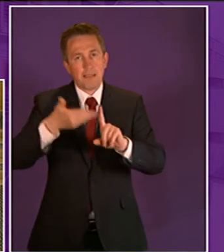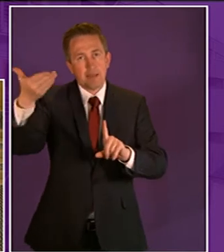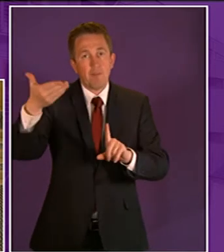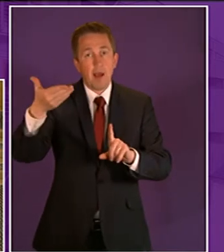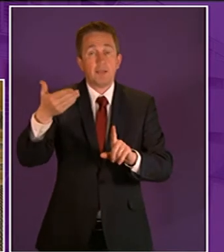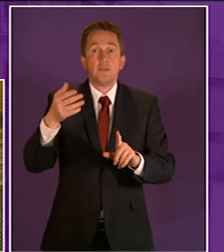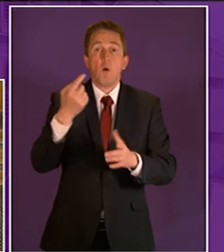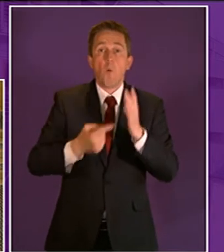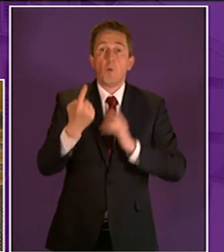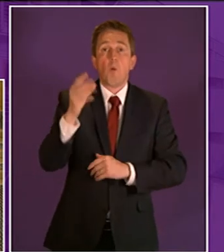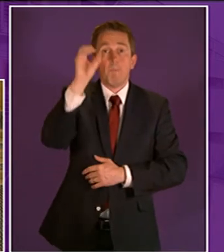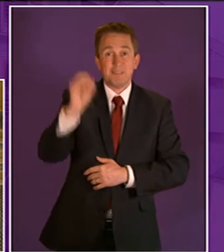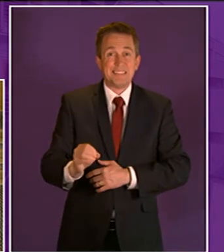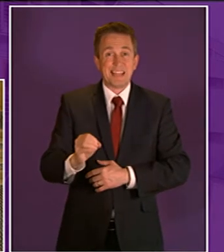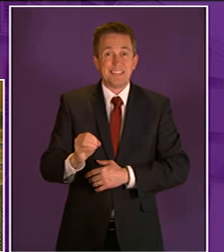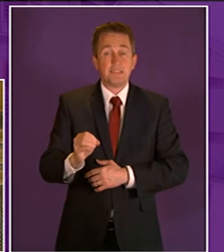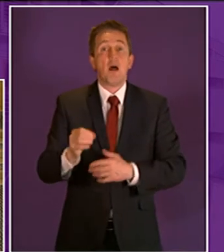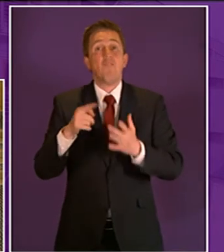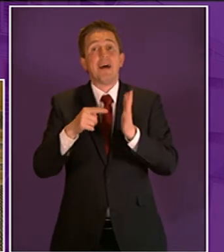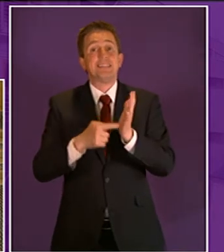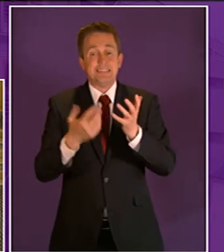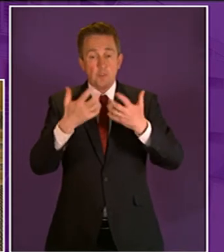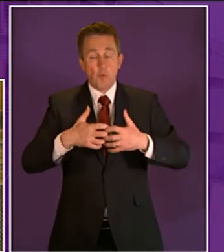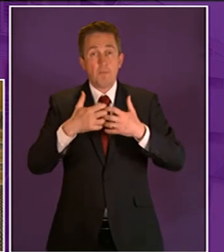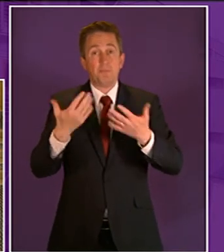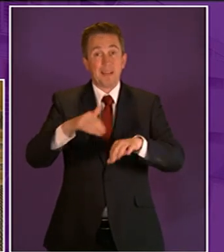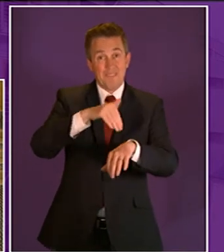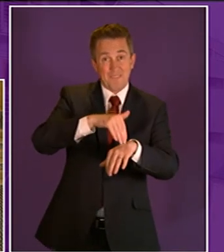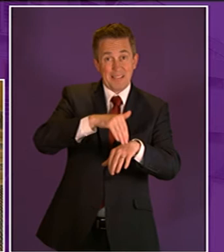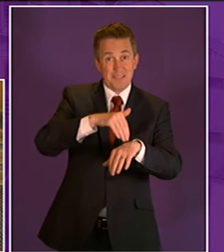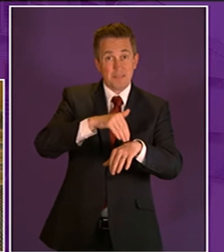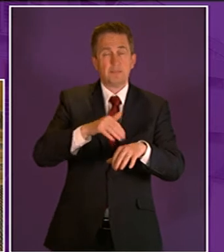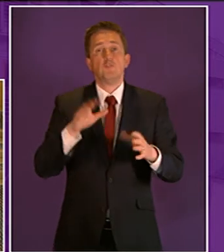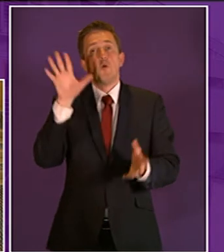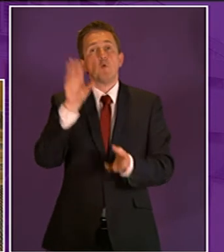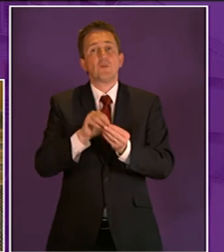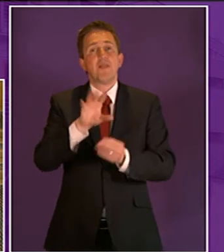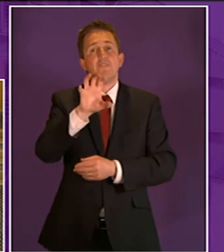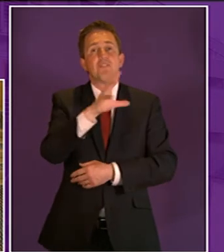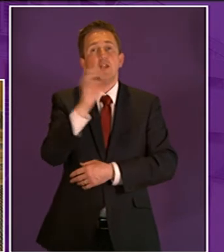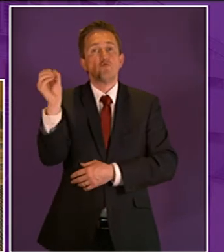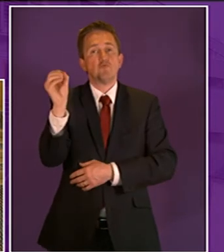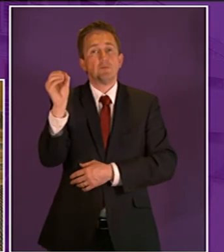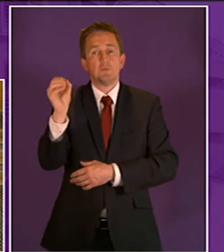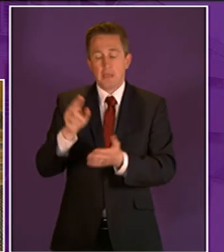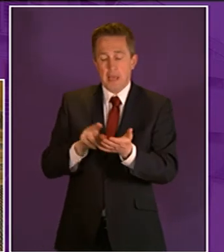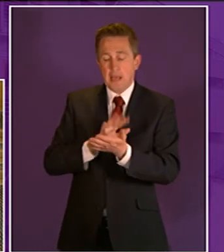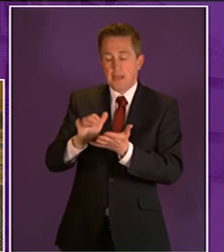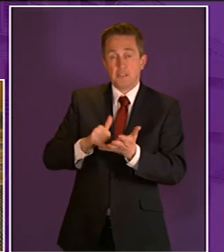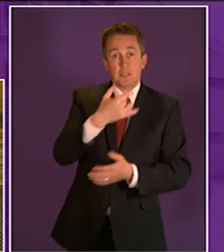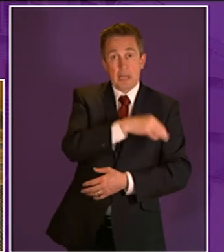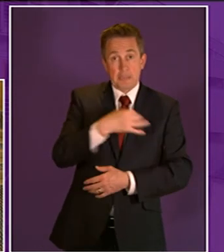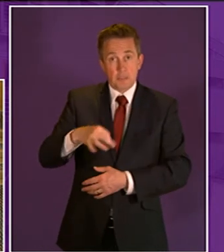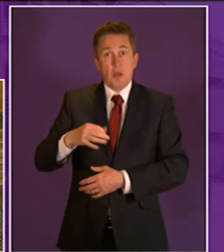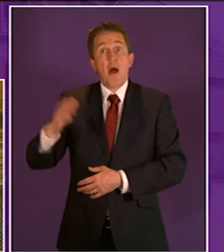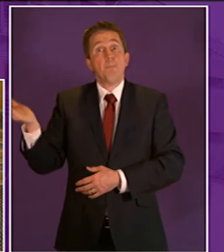than 1% of devices have been affected. This is around 1,500 devices in total. NHS Lanarkshire and NHS Borders have